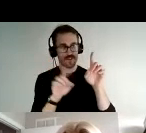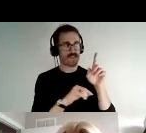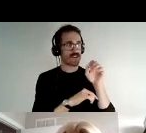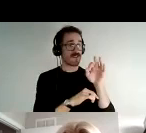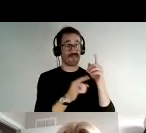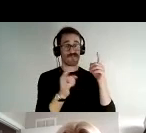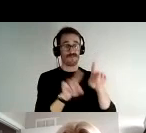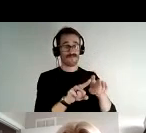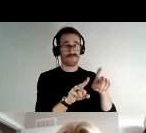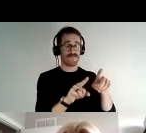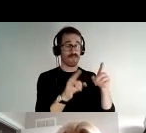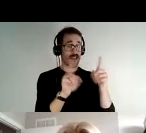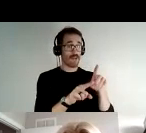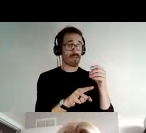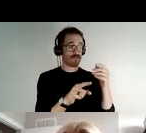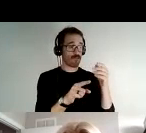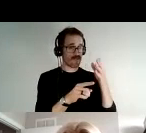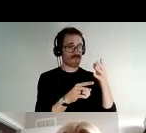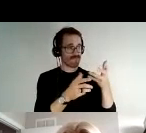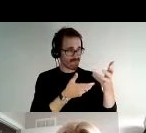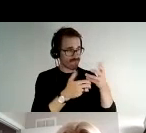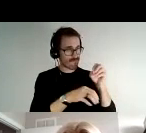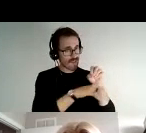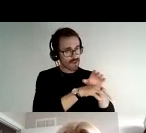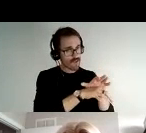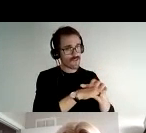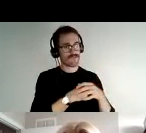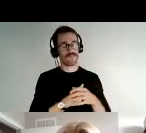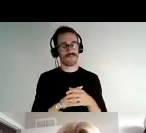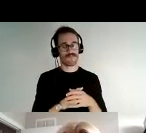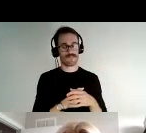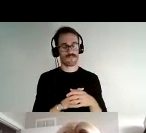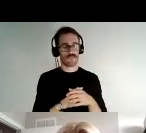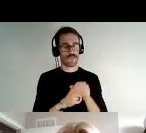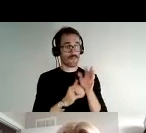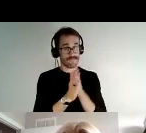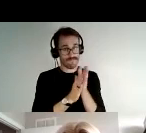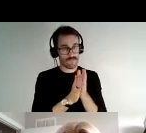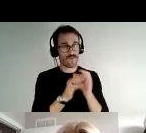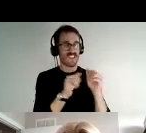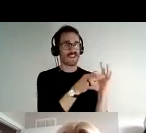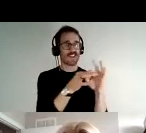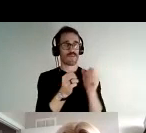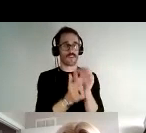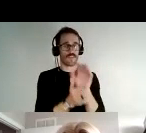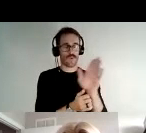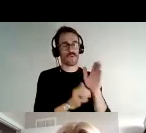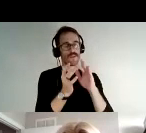and a whole lot of activities. So please send us an email. We can connect you with your closest